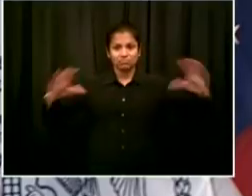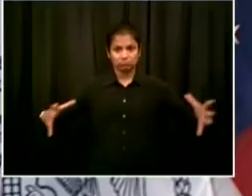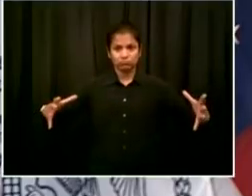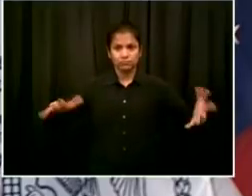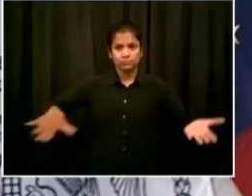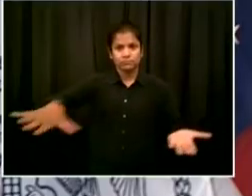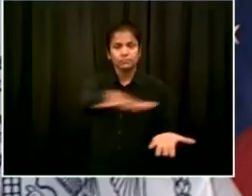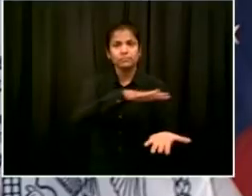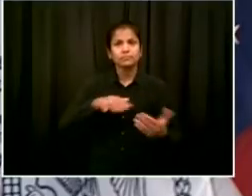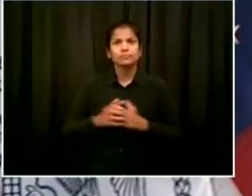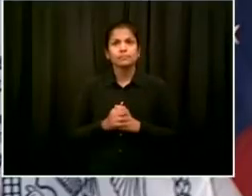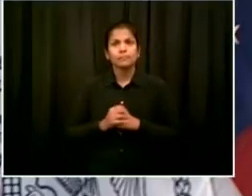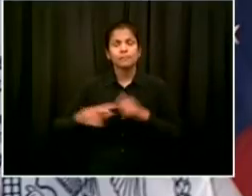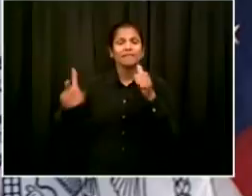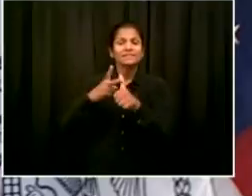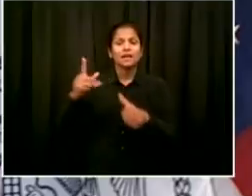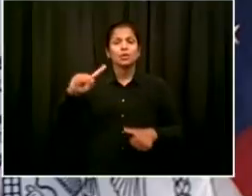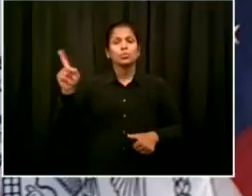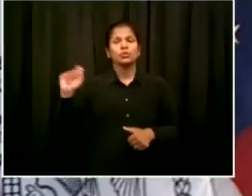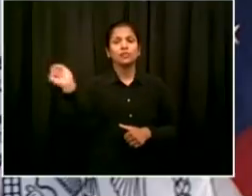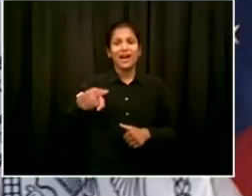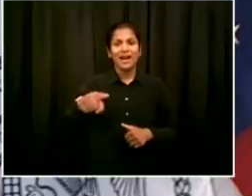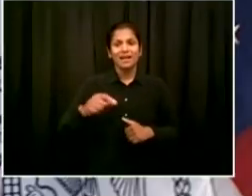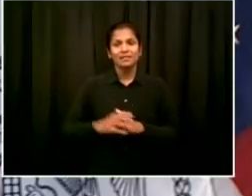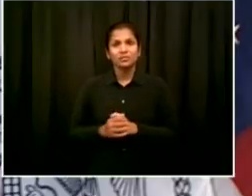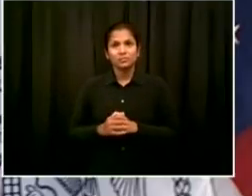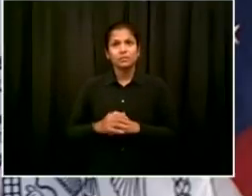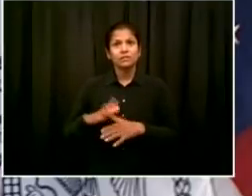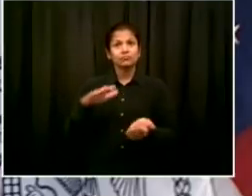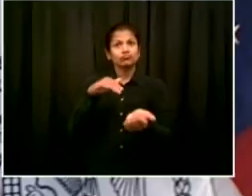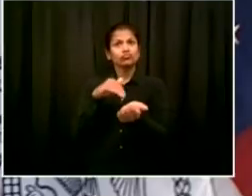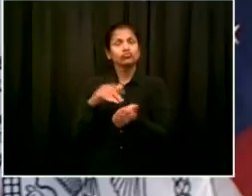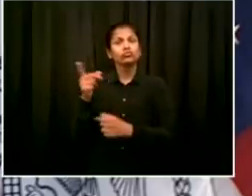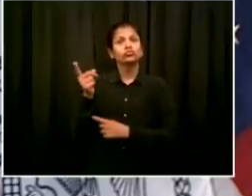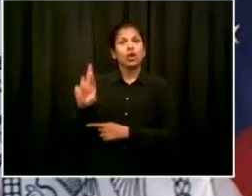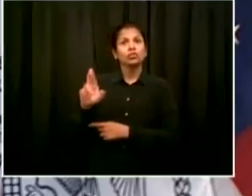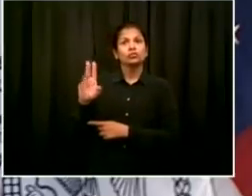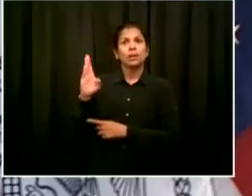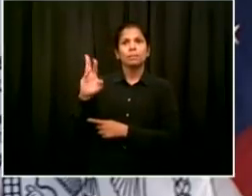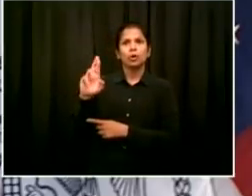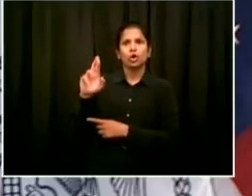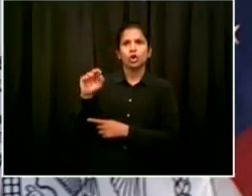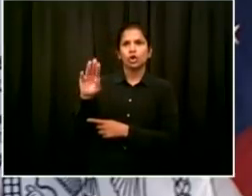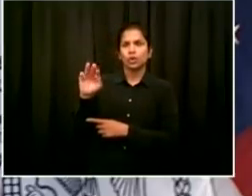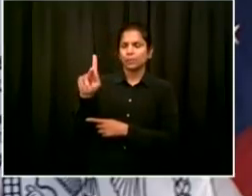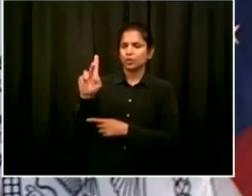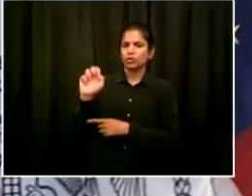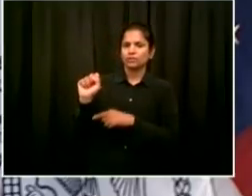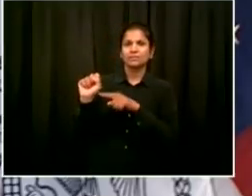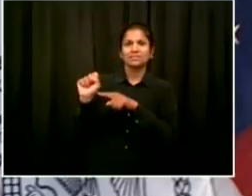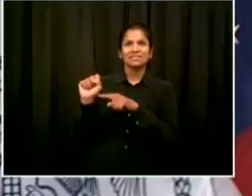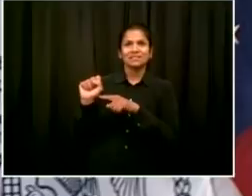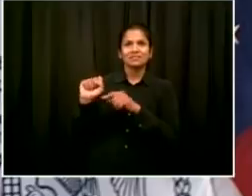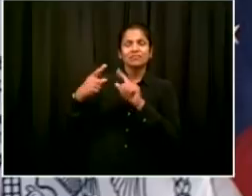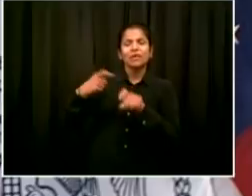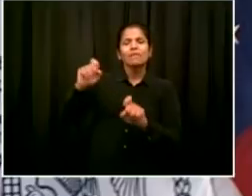who's, in the White House Corona staff, whatever it is now sending out warnings